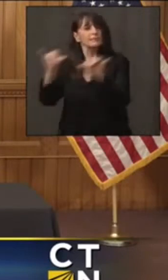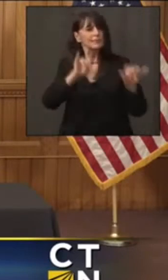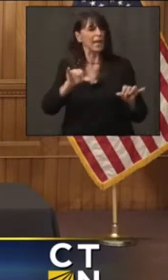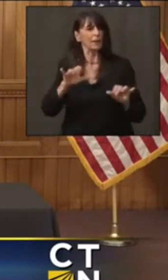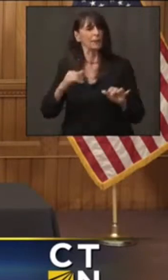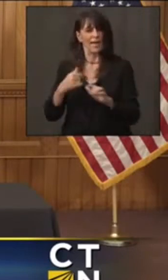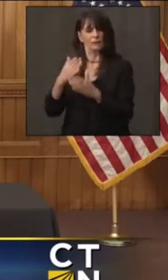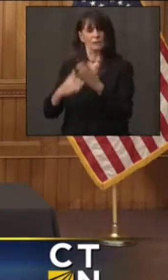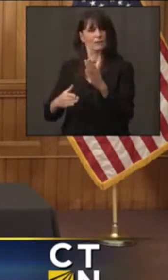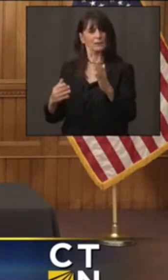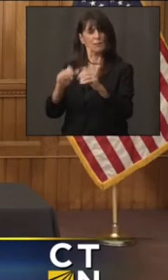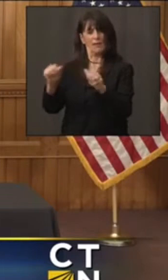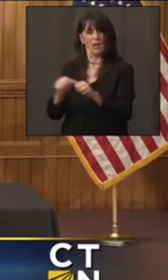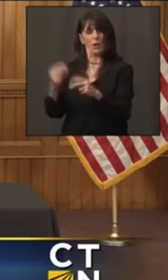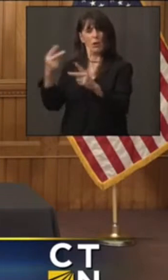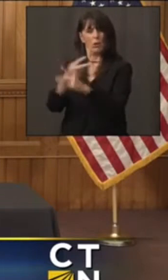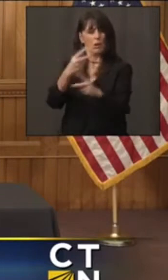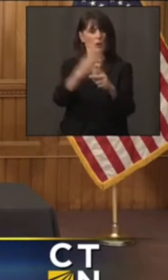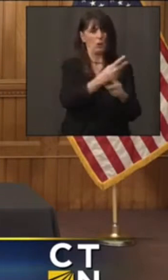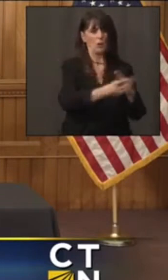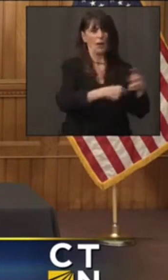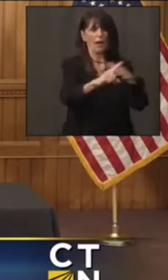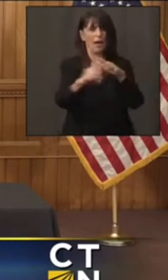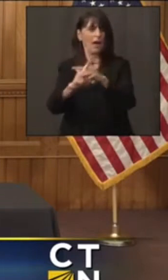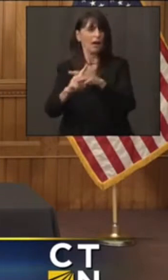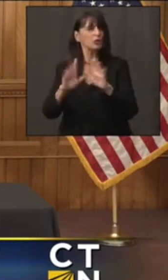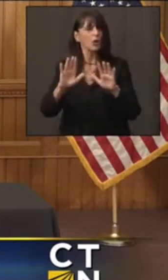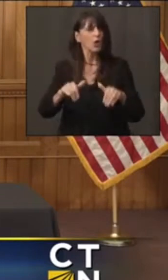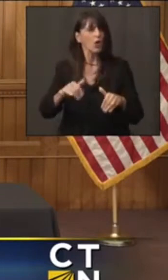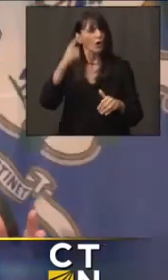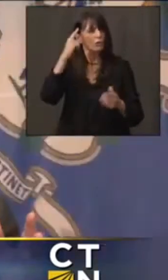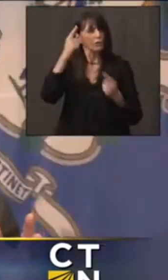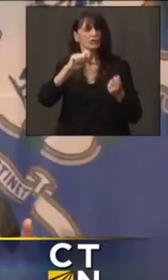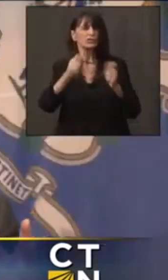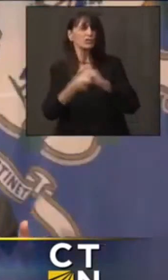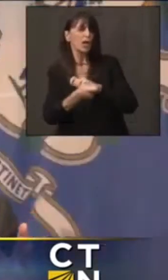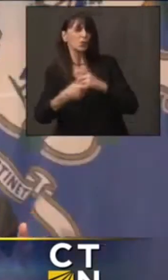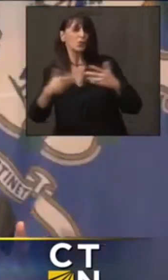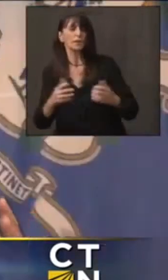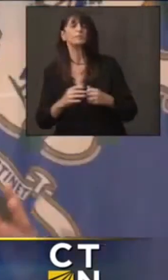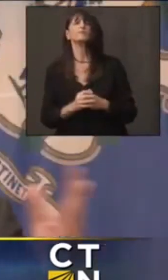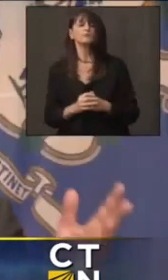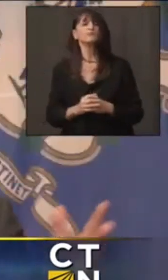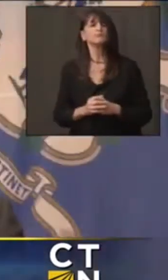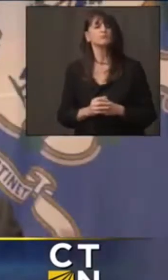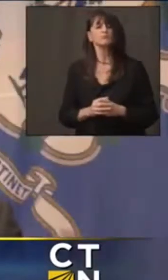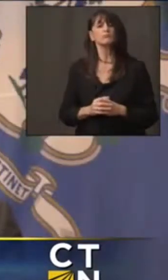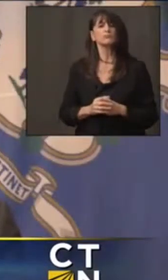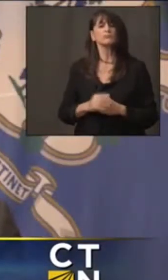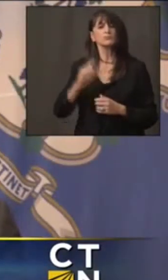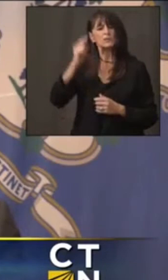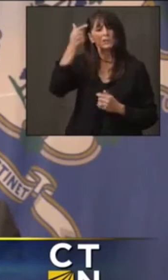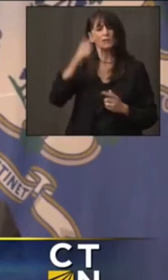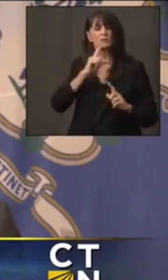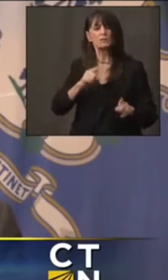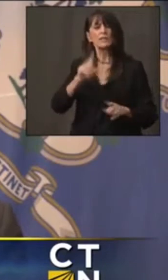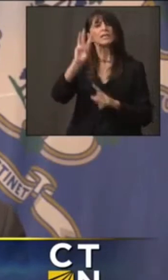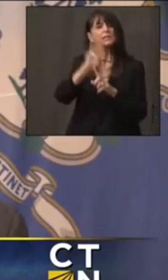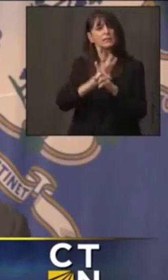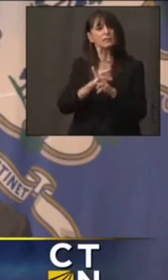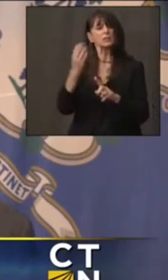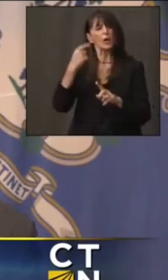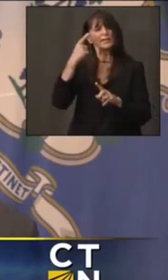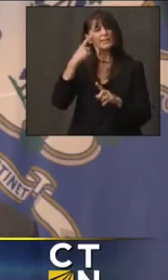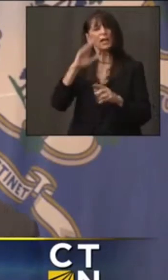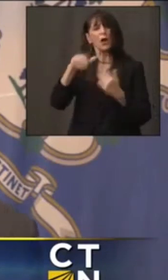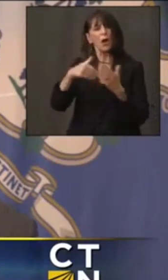directly to the people and the leaders in those communities right now? Yeah, I would say 6 months ago when we said let's work on a statewide basis, I didn't